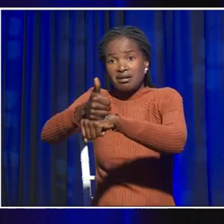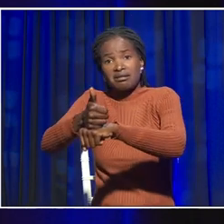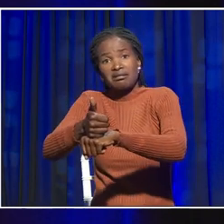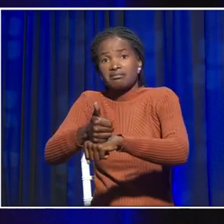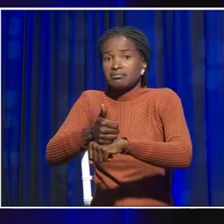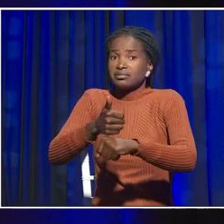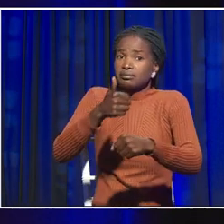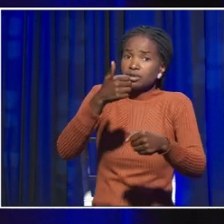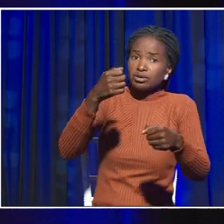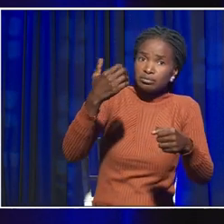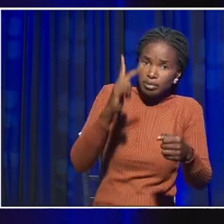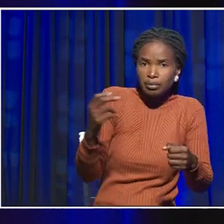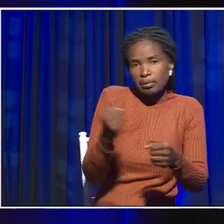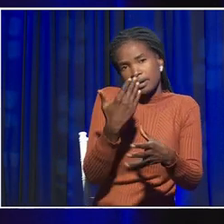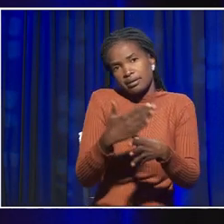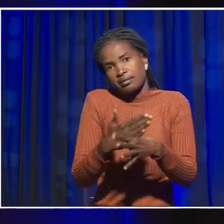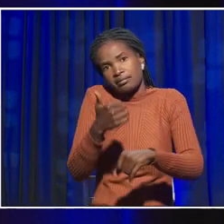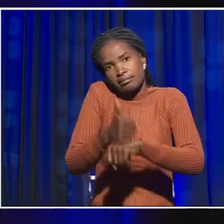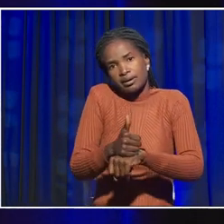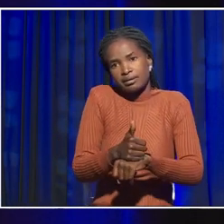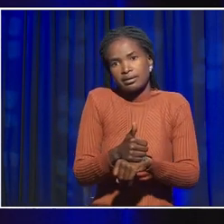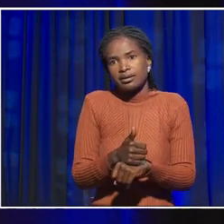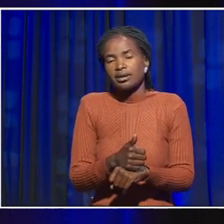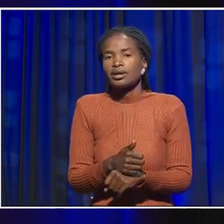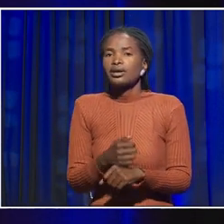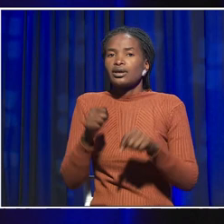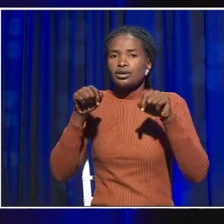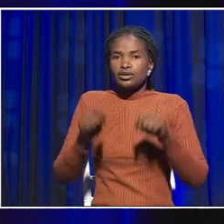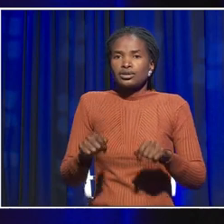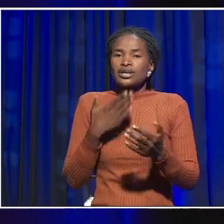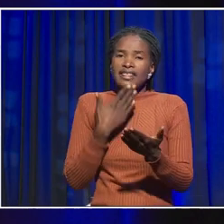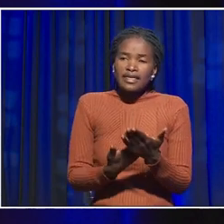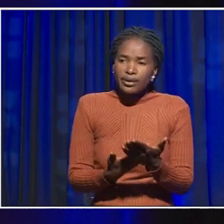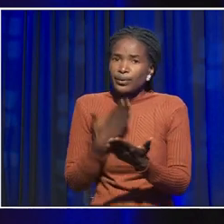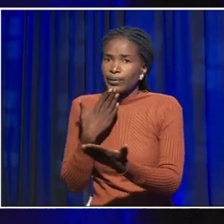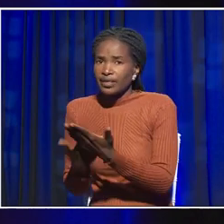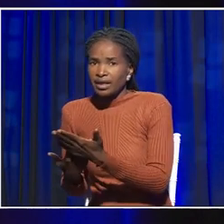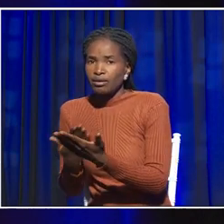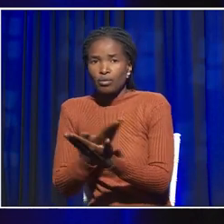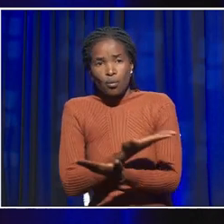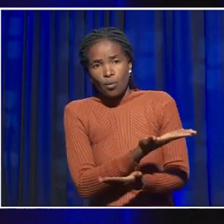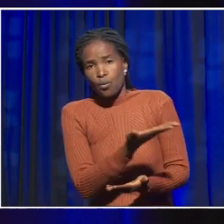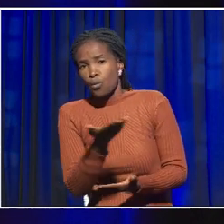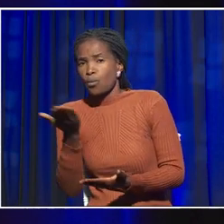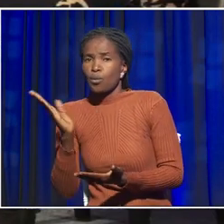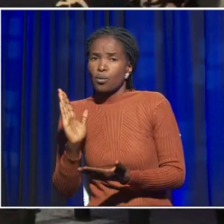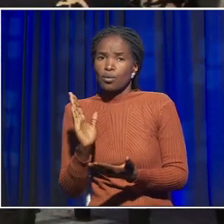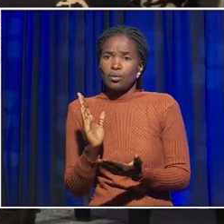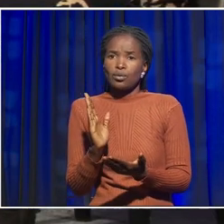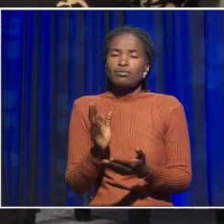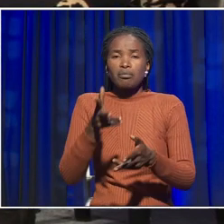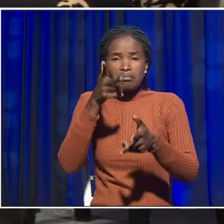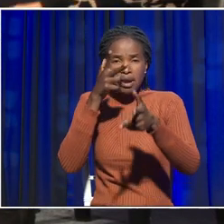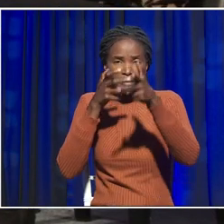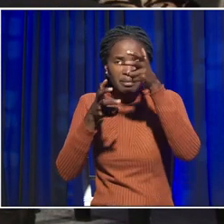next jobs. So with this, I'd like to really thank you, everyone, for having tuned